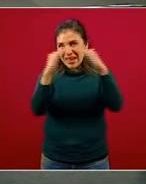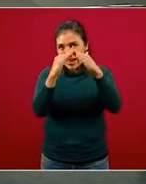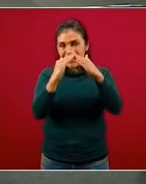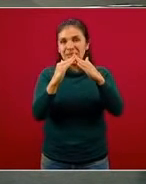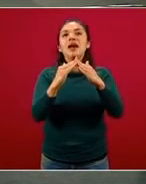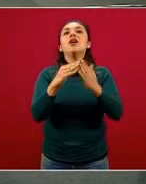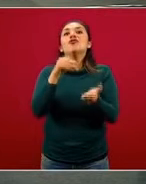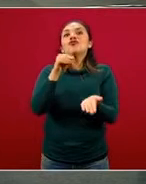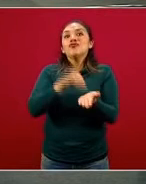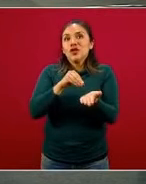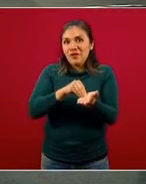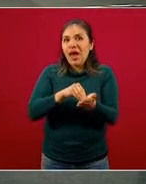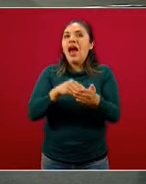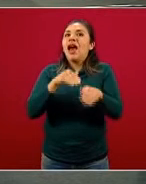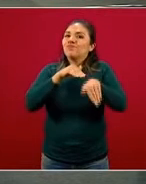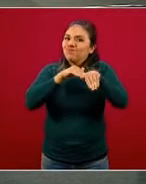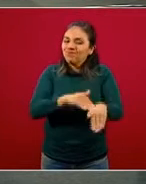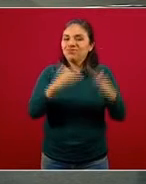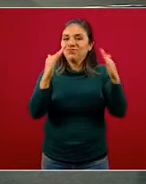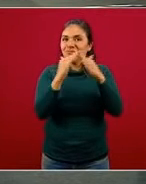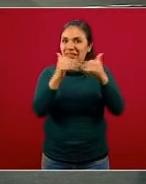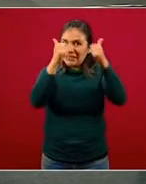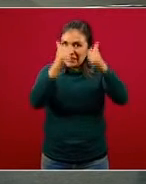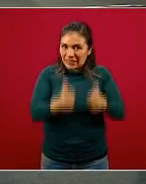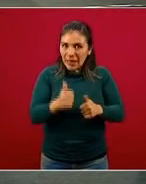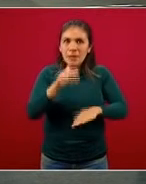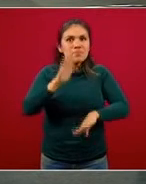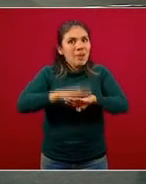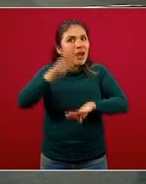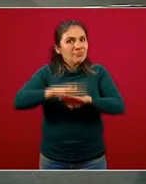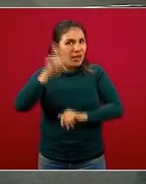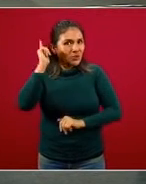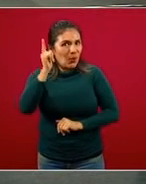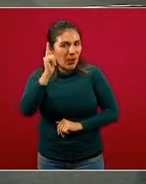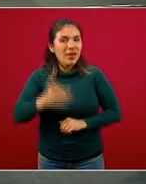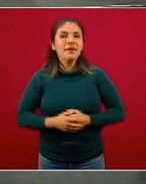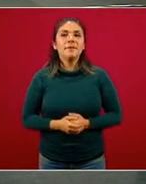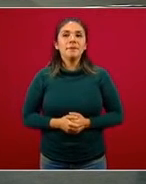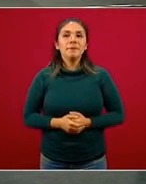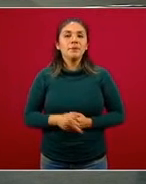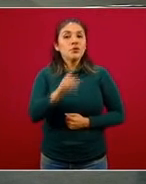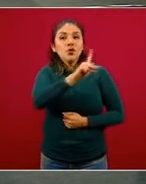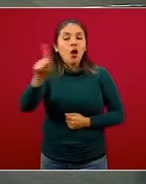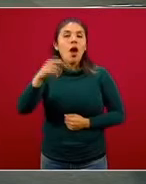Thanks to all of those people who are staying at home, who continue to stay at home.